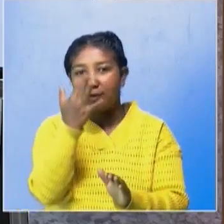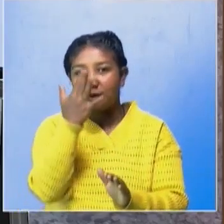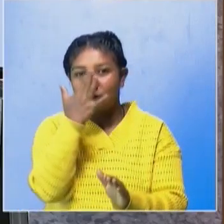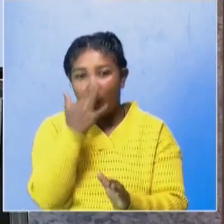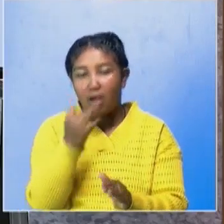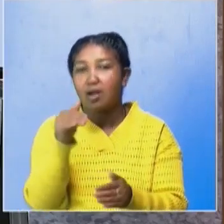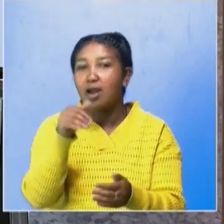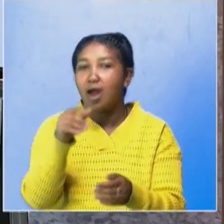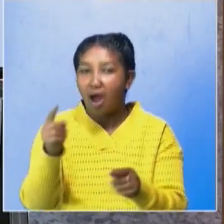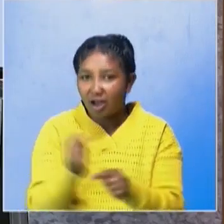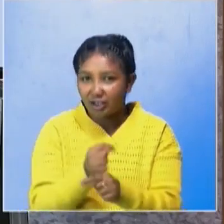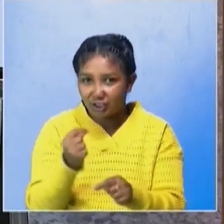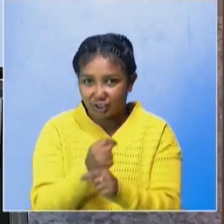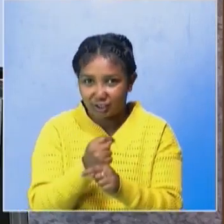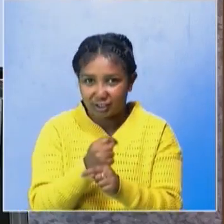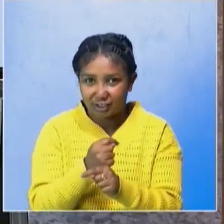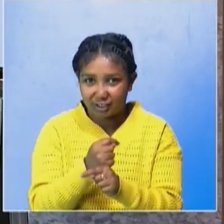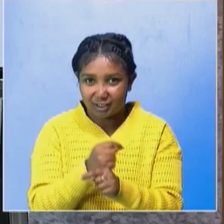action,